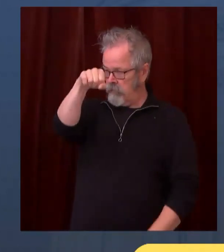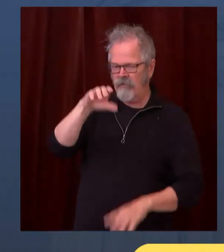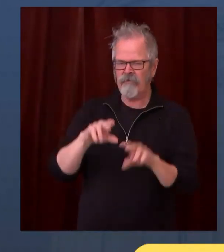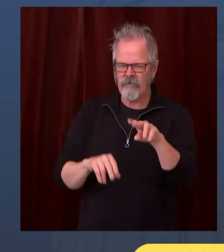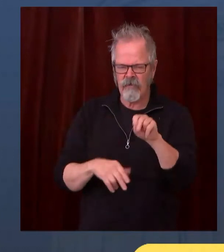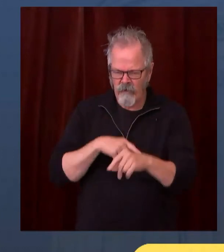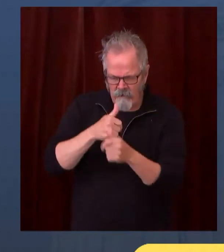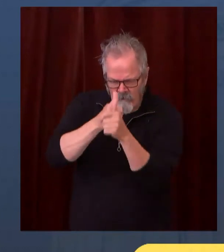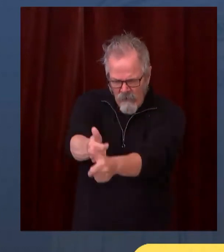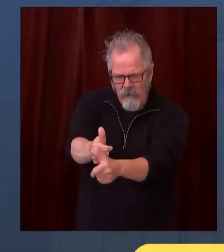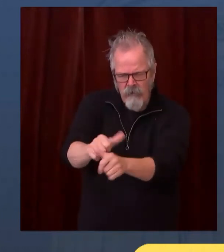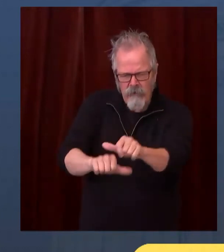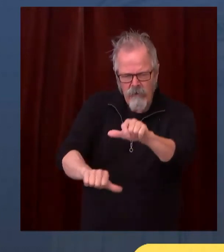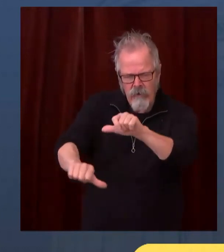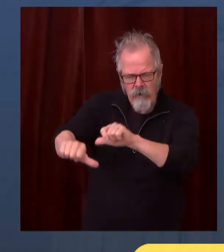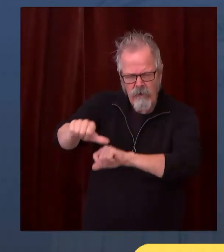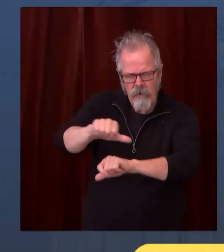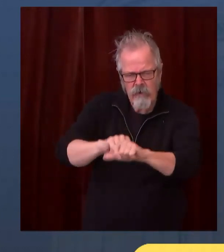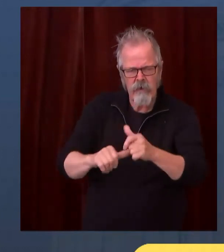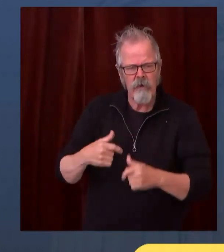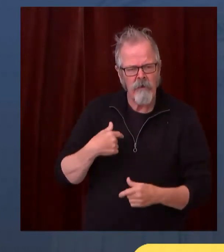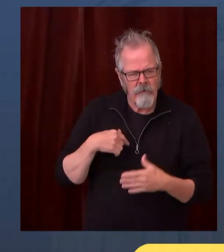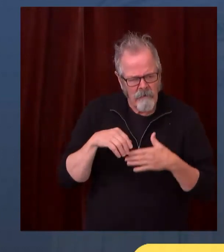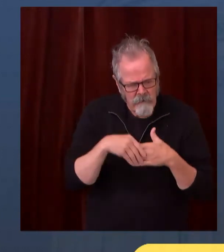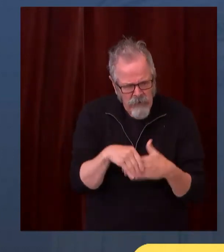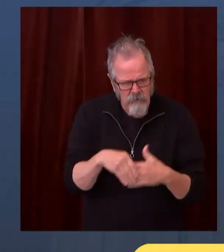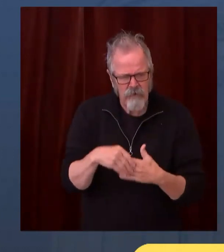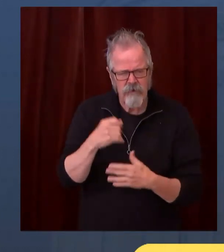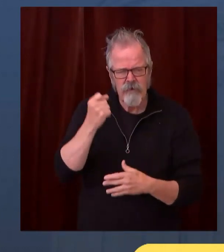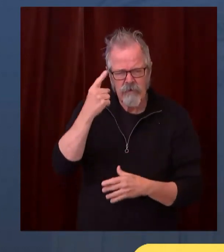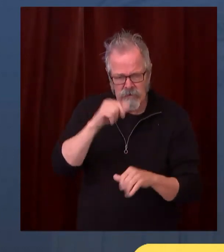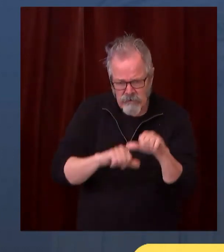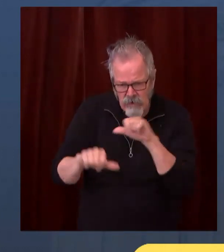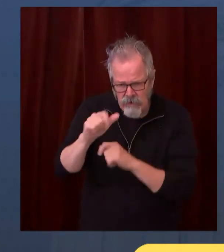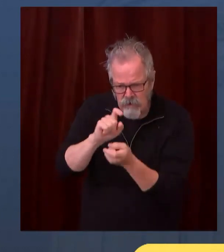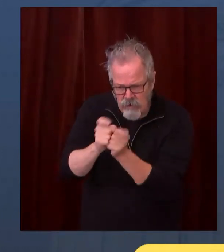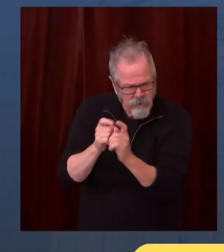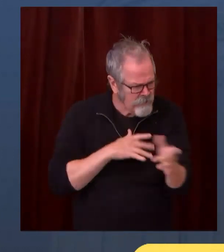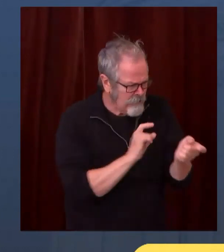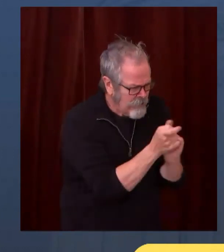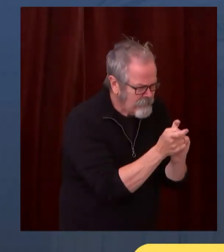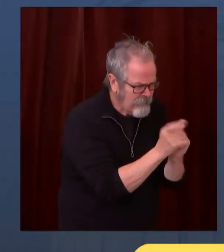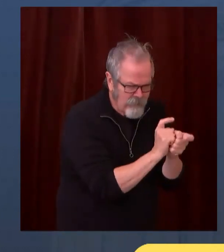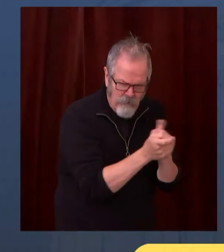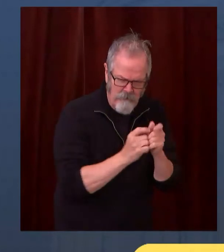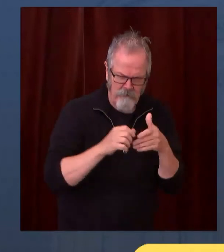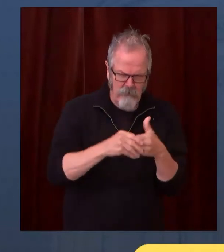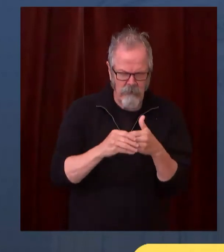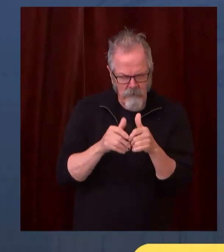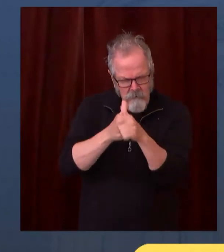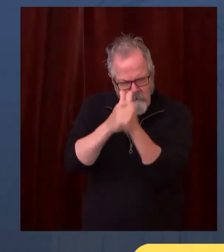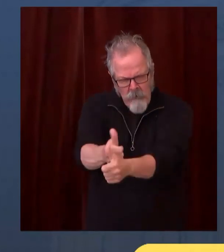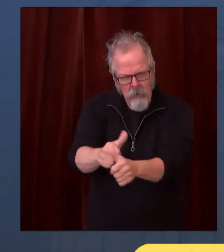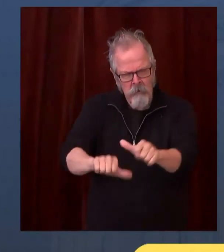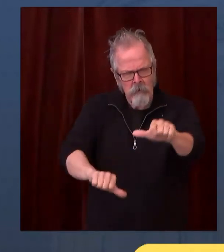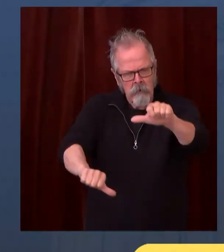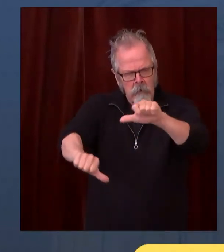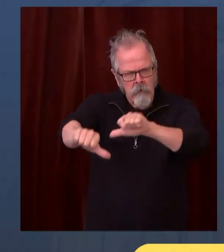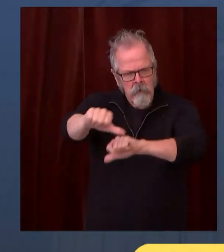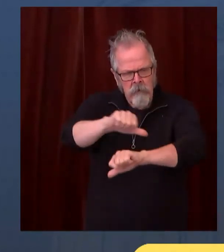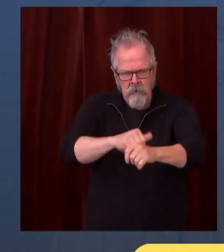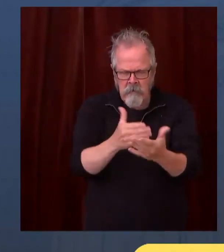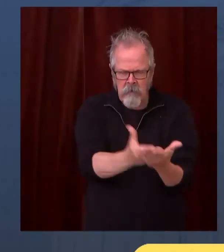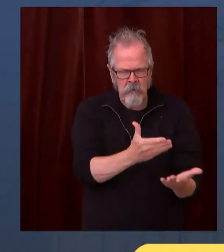to change their protocols, and as a result, they've had some major expansions of the